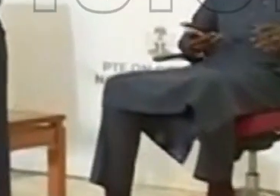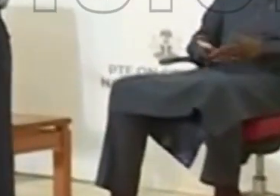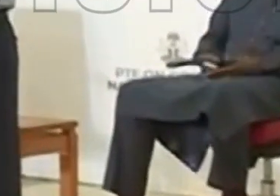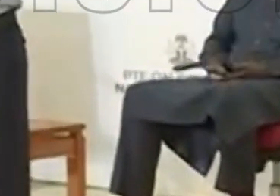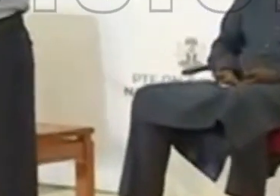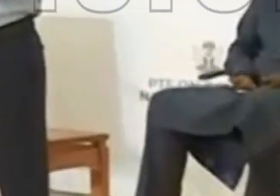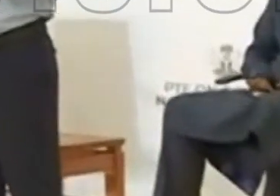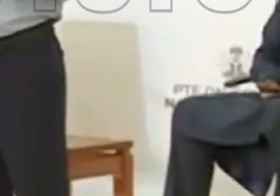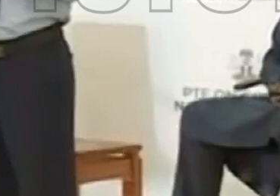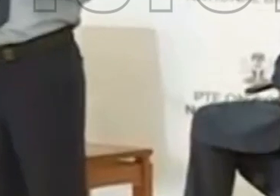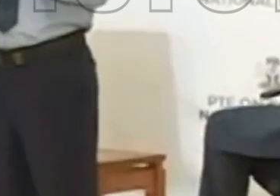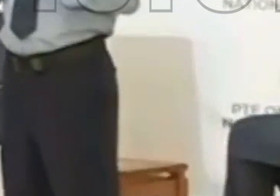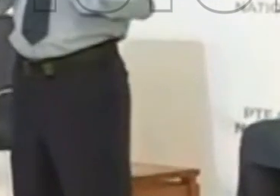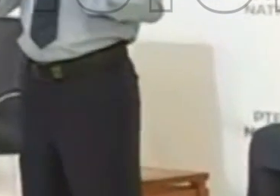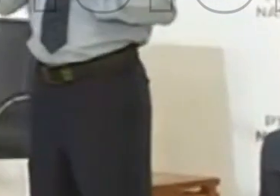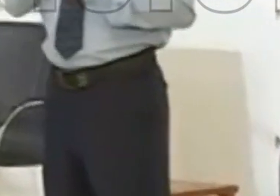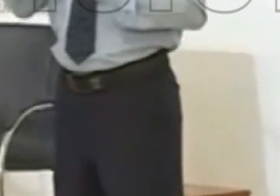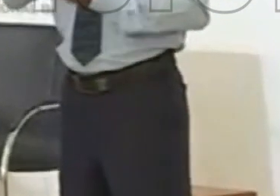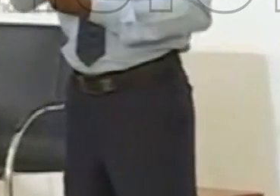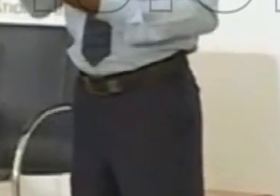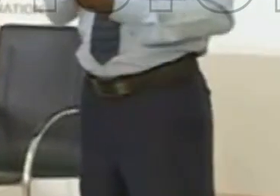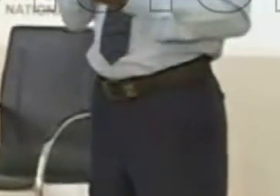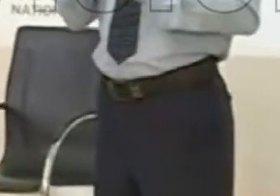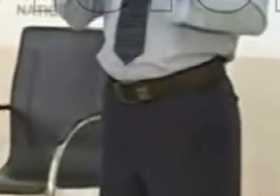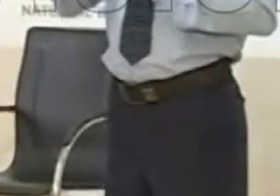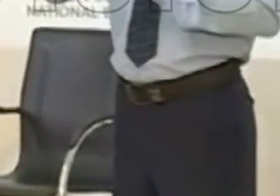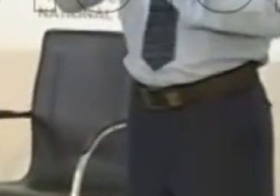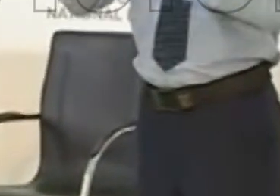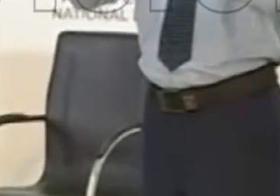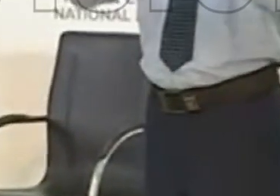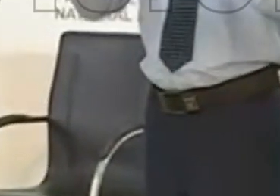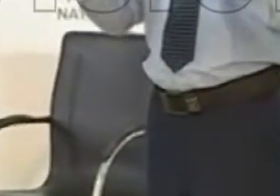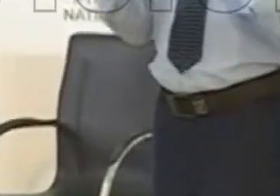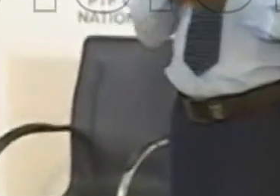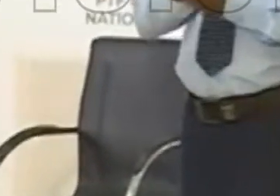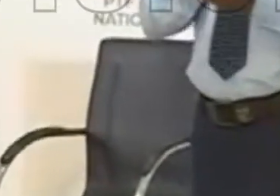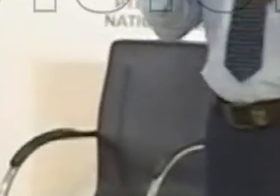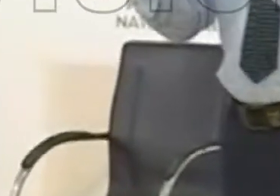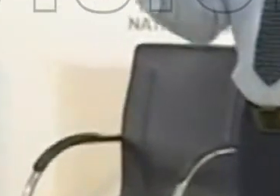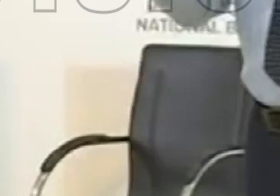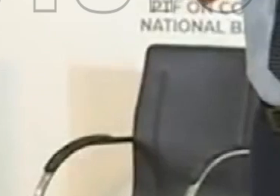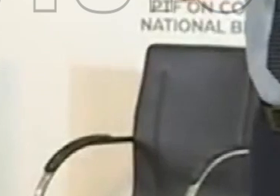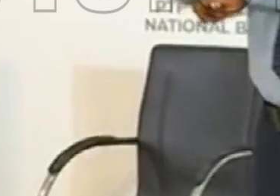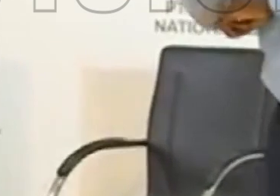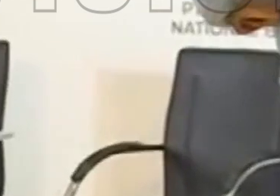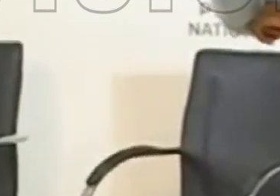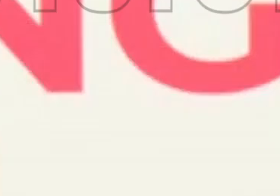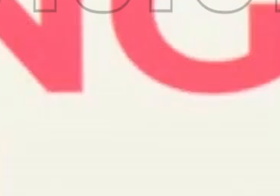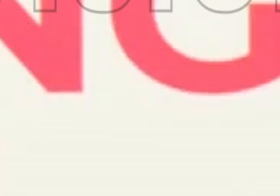decided to just quickly rush down. So my apology once again. Today is 10th of